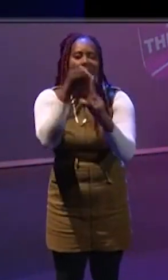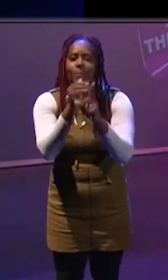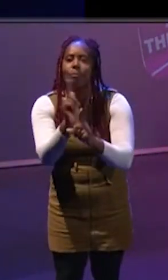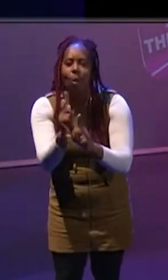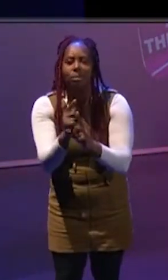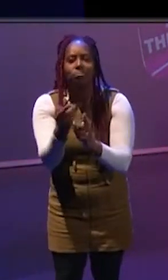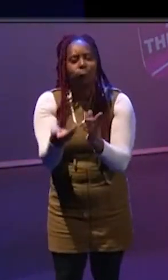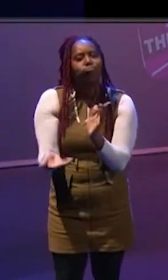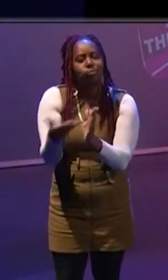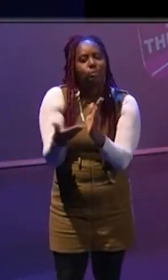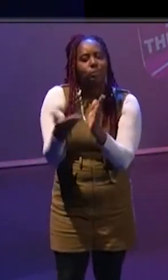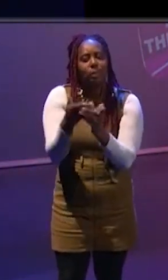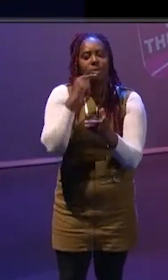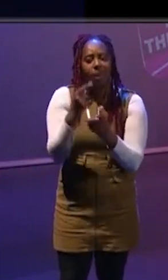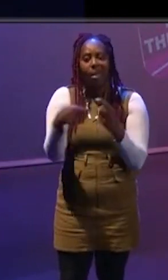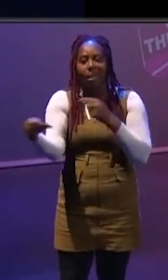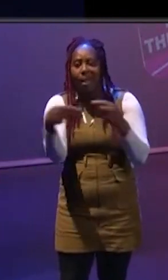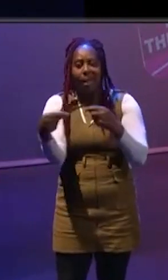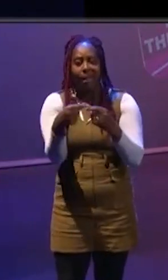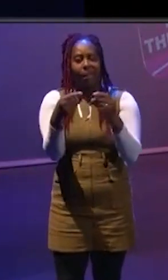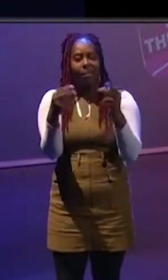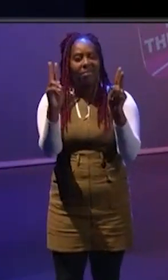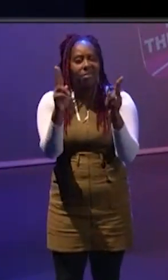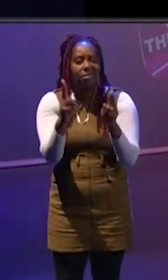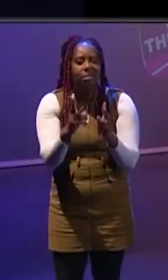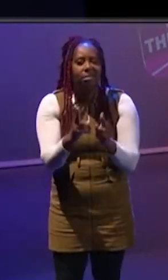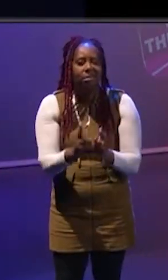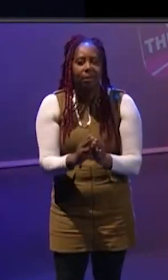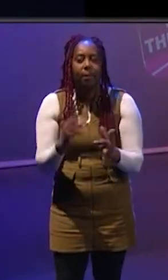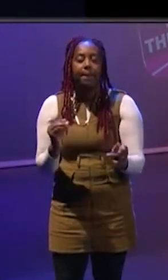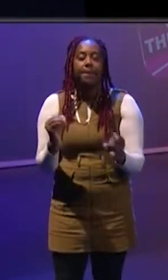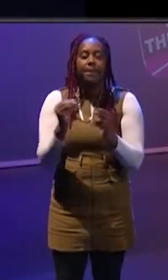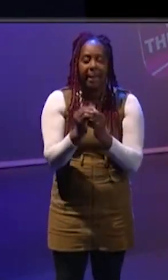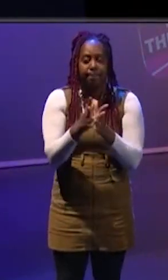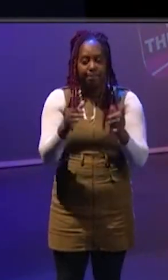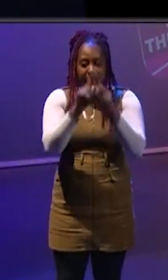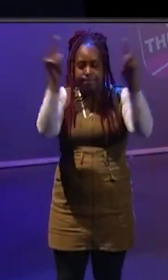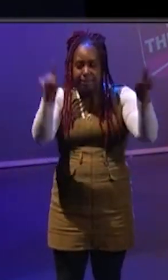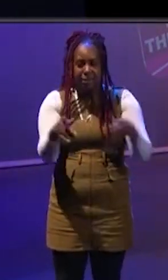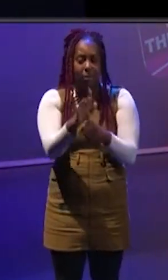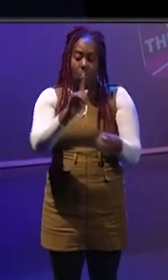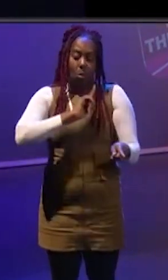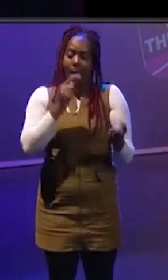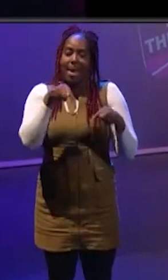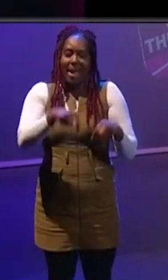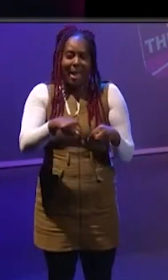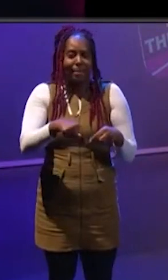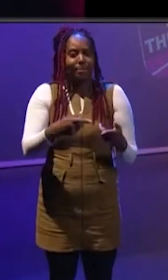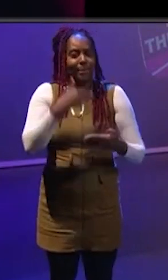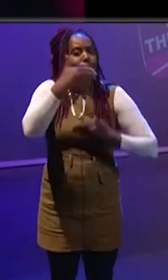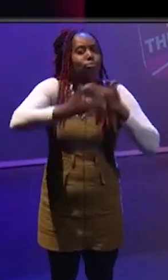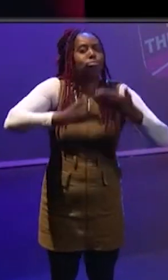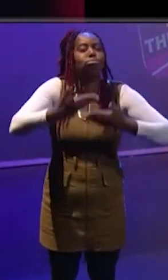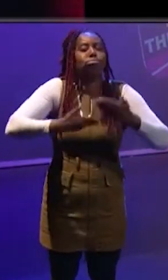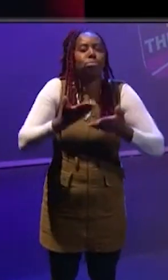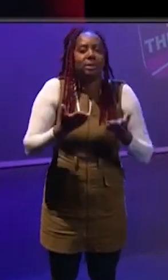a lot of that conflict goes away all the time. Like, you kind of bring it back to the big picture, bring it back to why you're here. And do you know what?